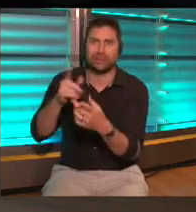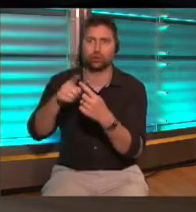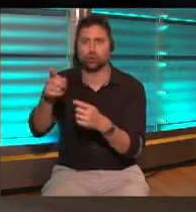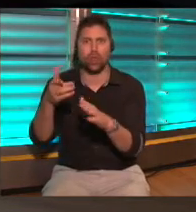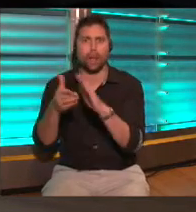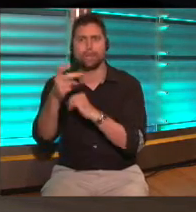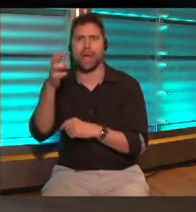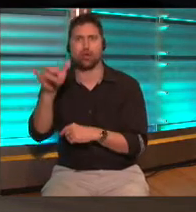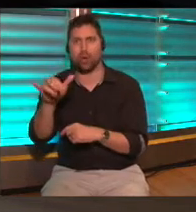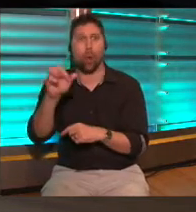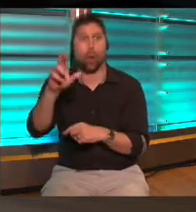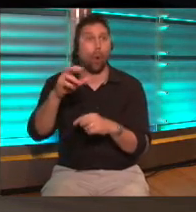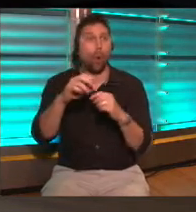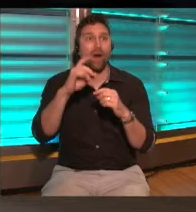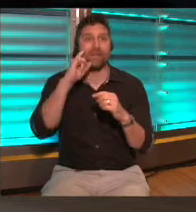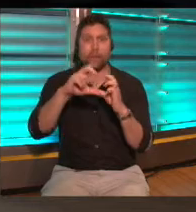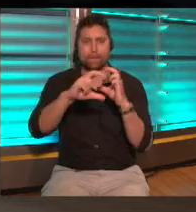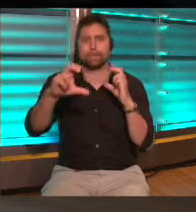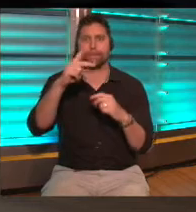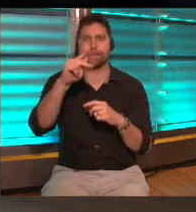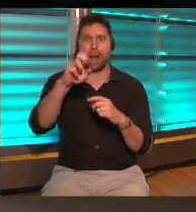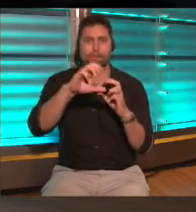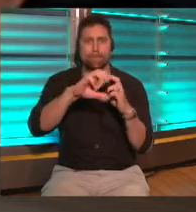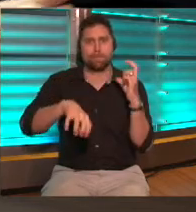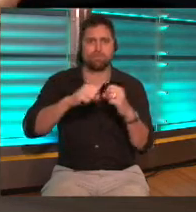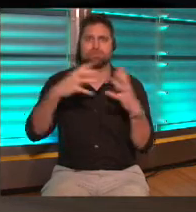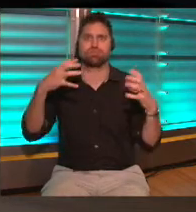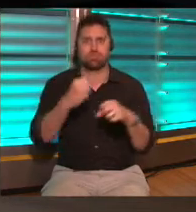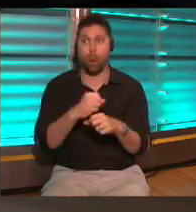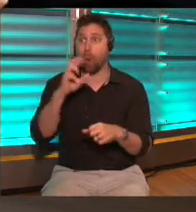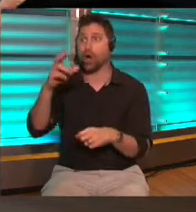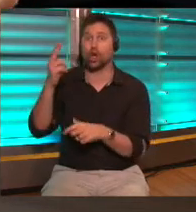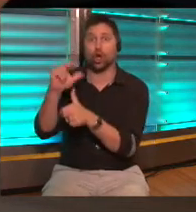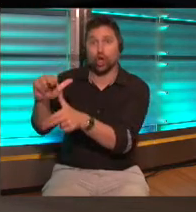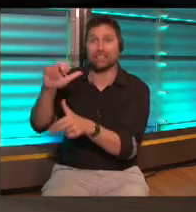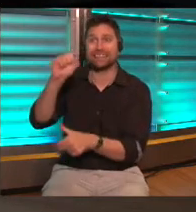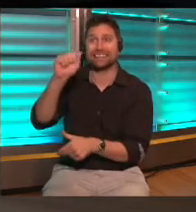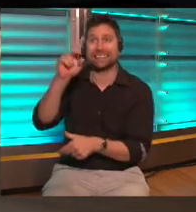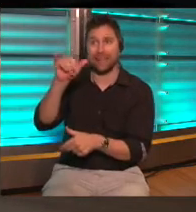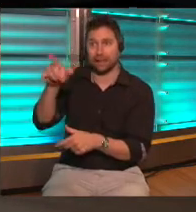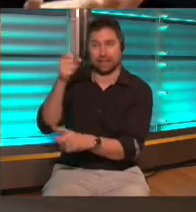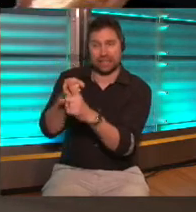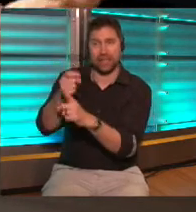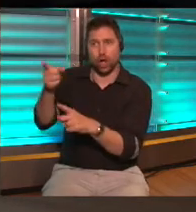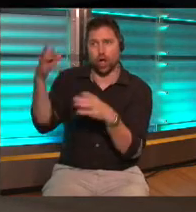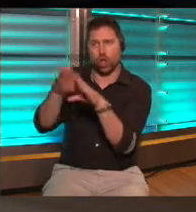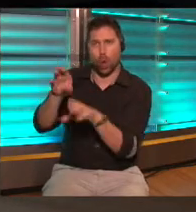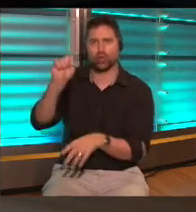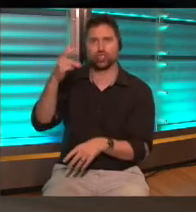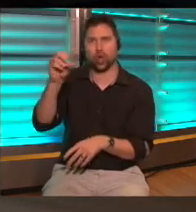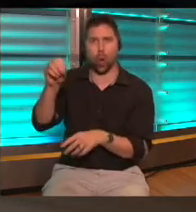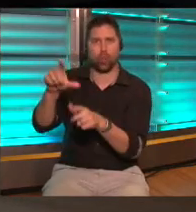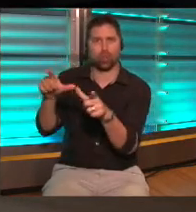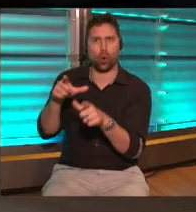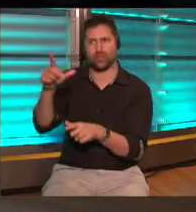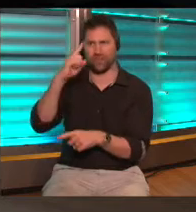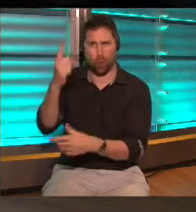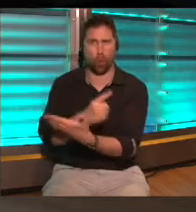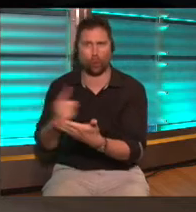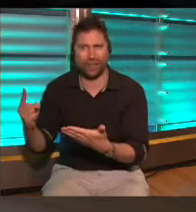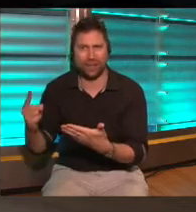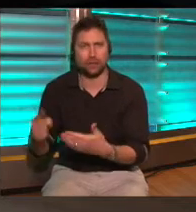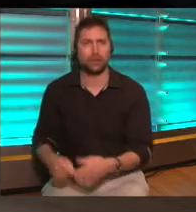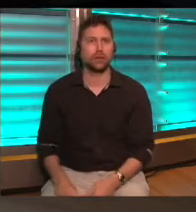or there's a pipe that burst, or, Hurricane Sandy hit and had to shut down our Soho location for an entire week. So I think